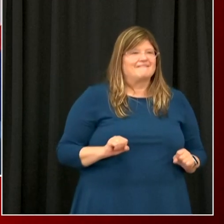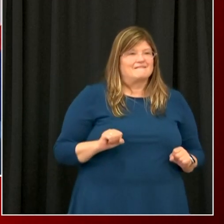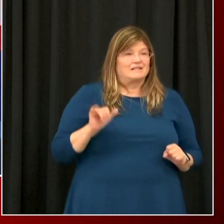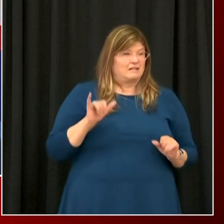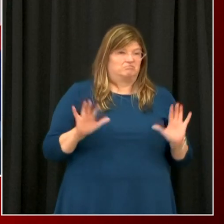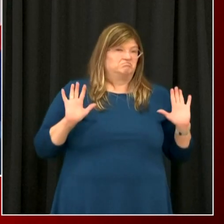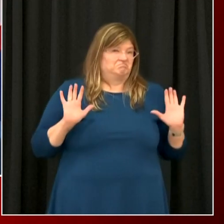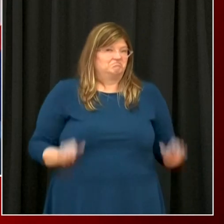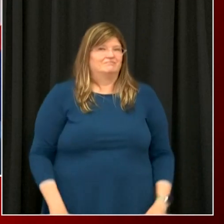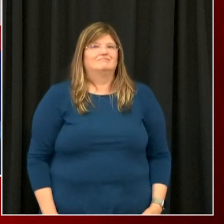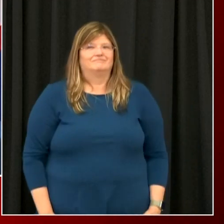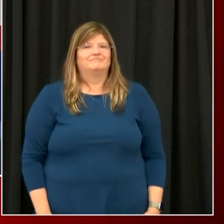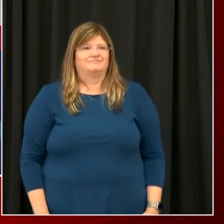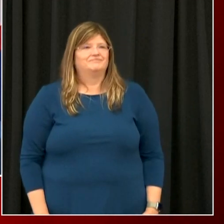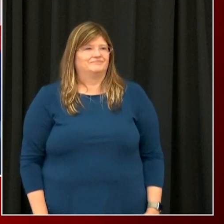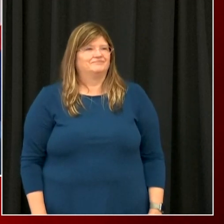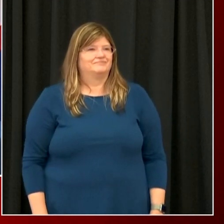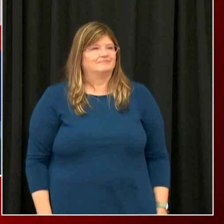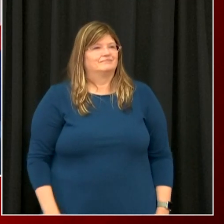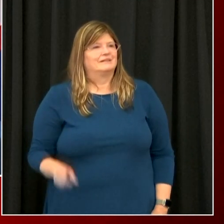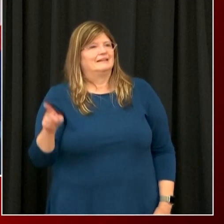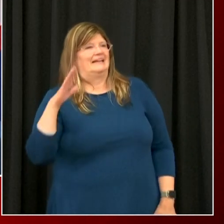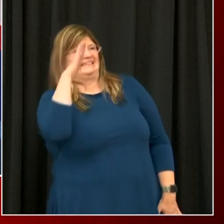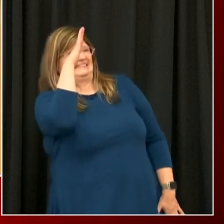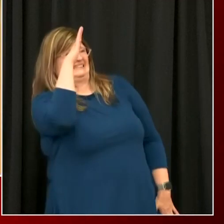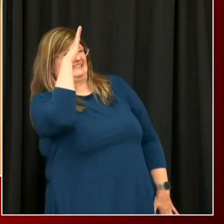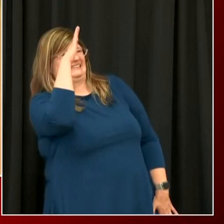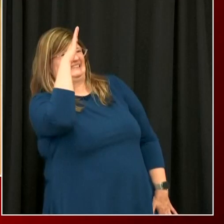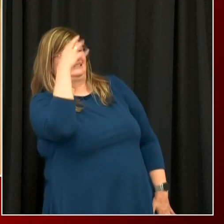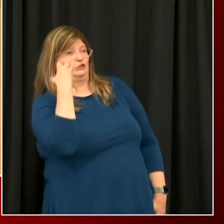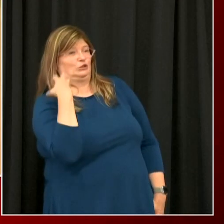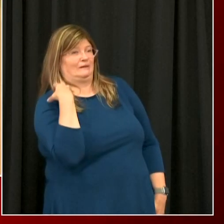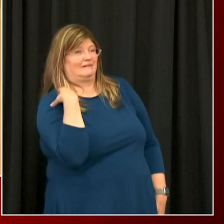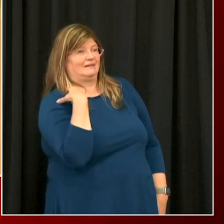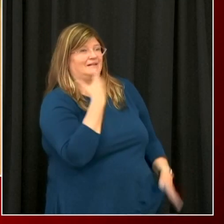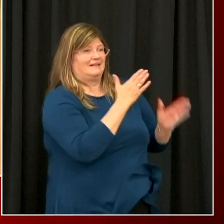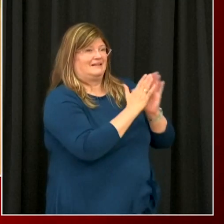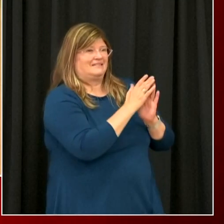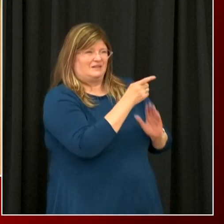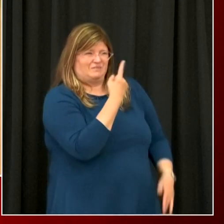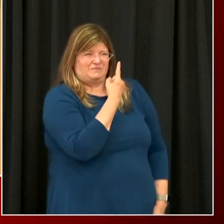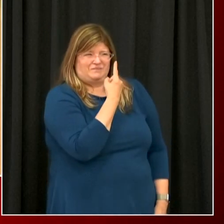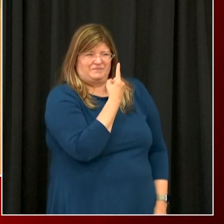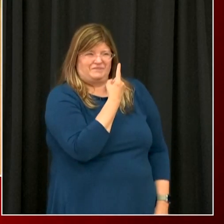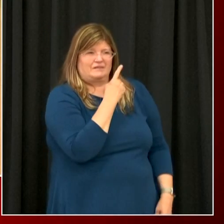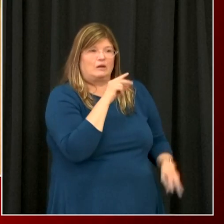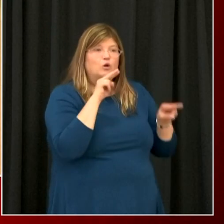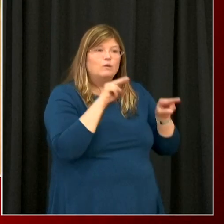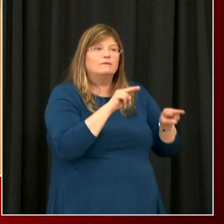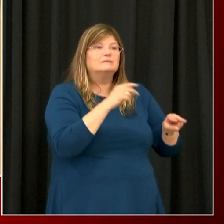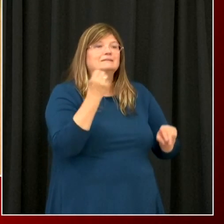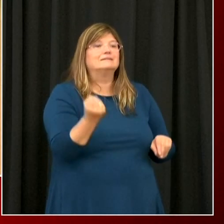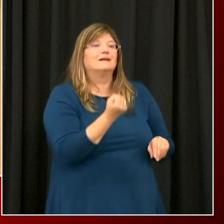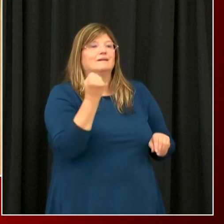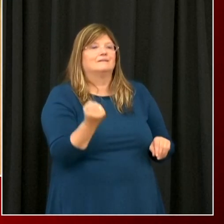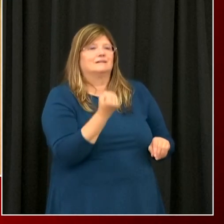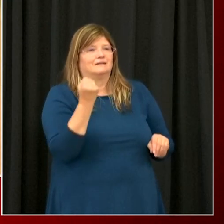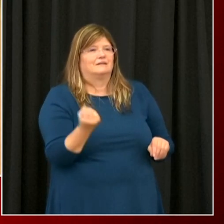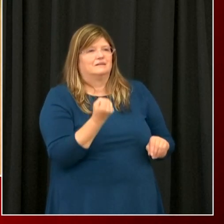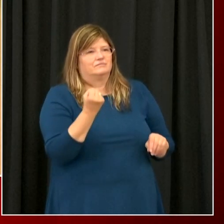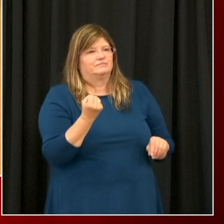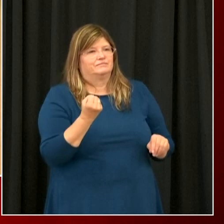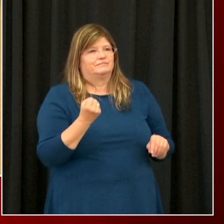Yeah. Chief, could I ask you a question looking forward to Saturday? Could you give any indication that